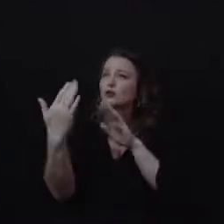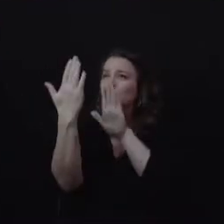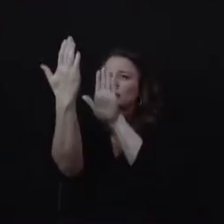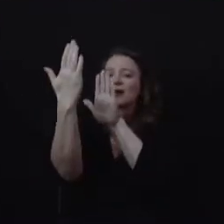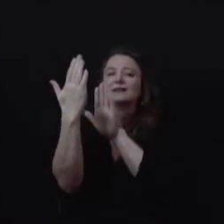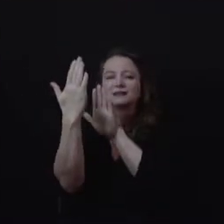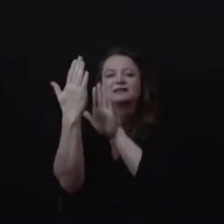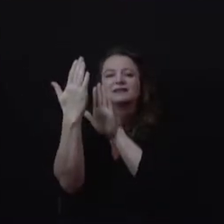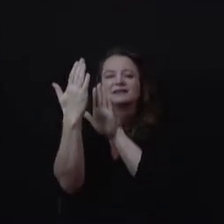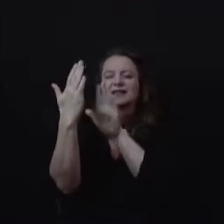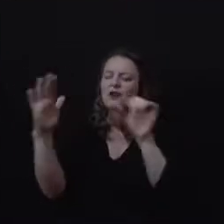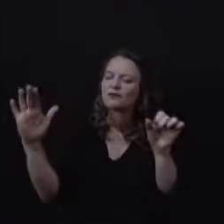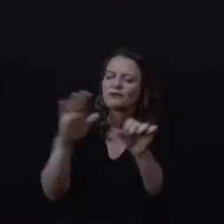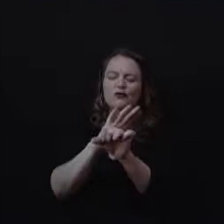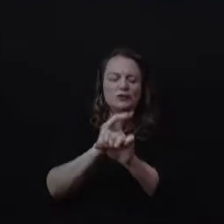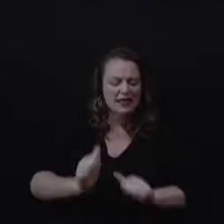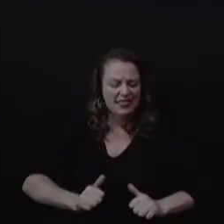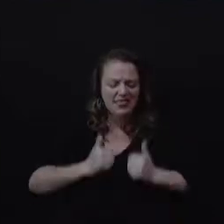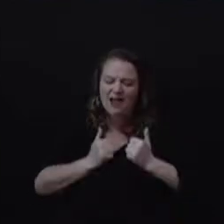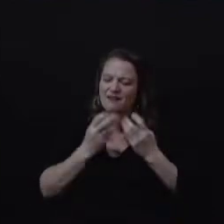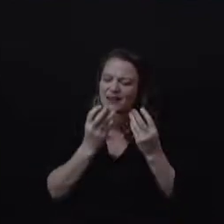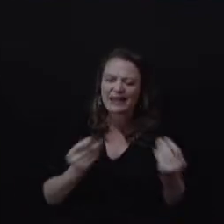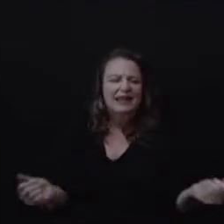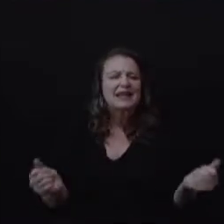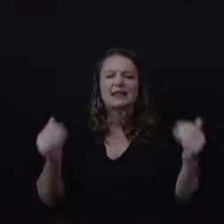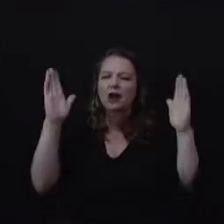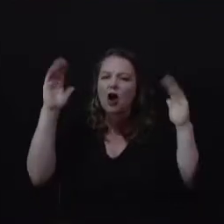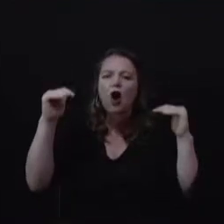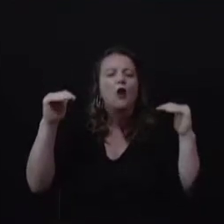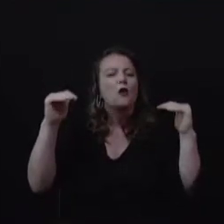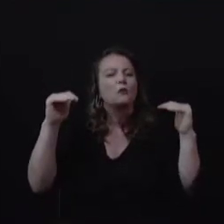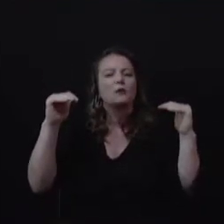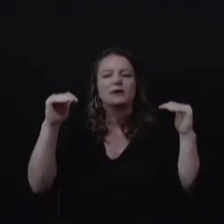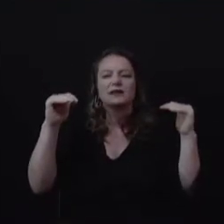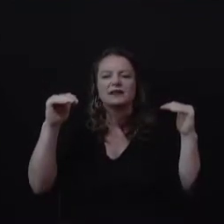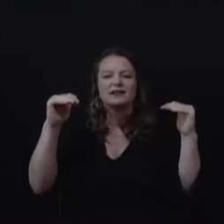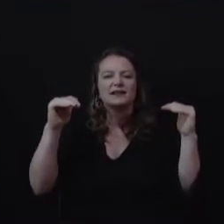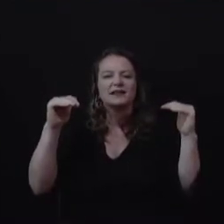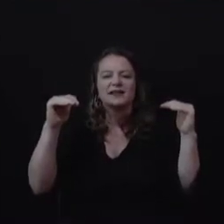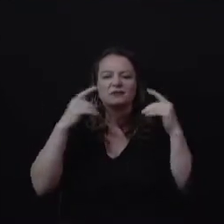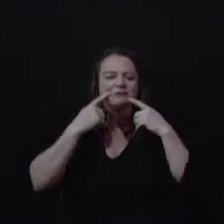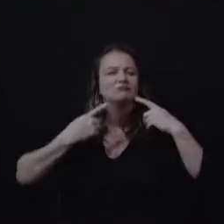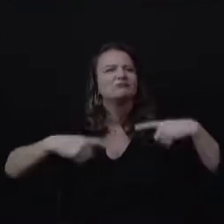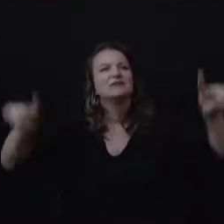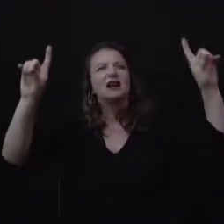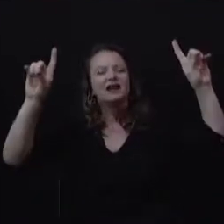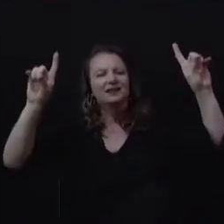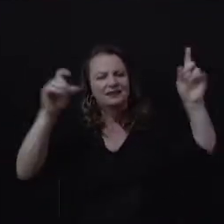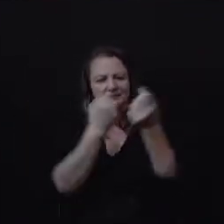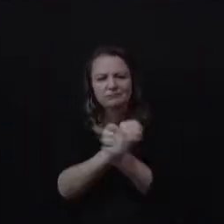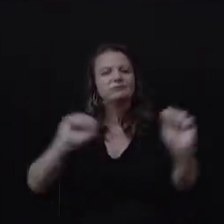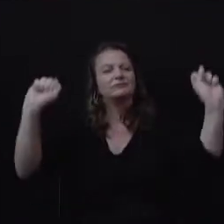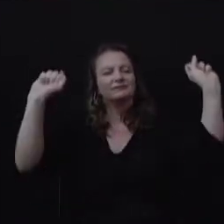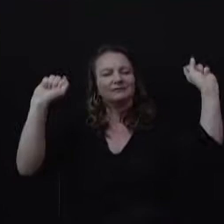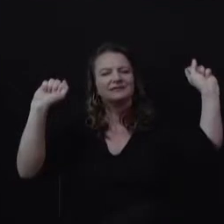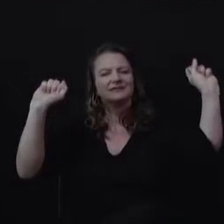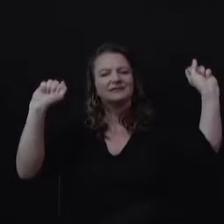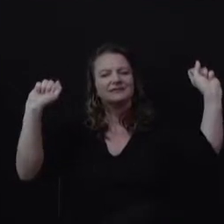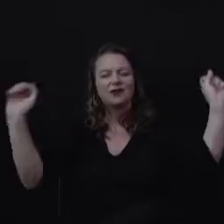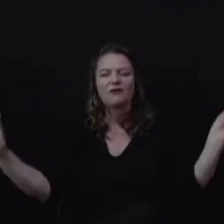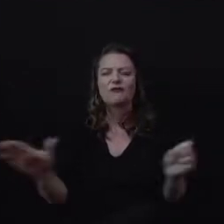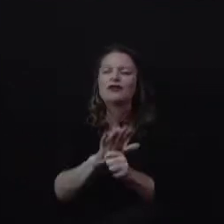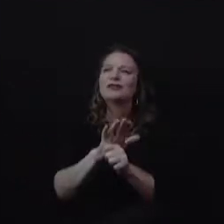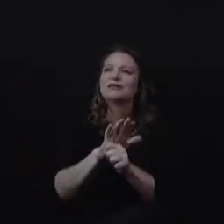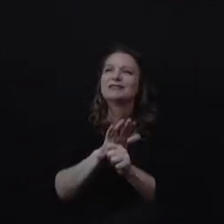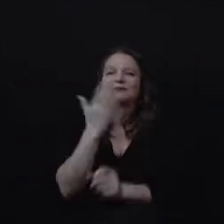is fullness of life, is fullness of healing, is fullness of hope, is fullness of breakthrough, is fullness of you.